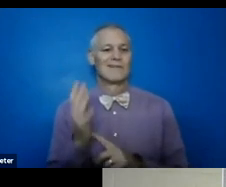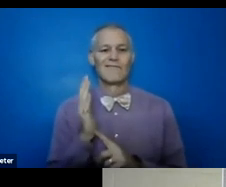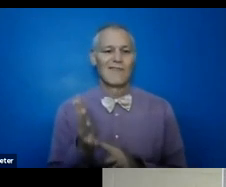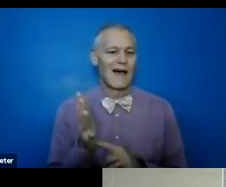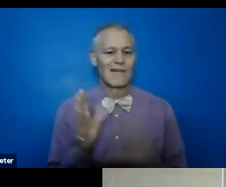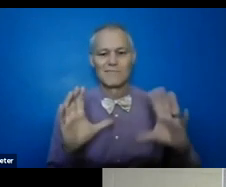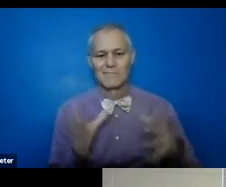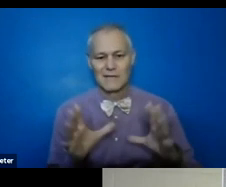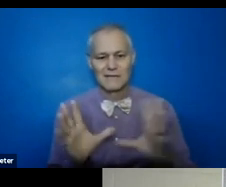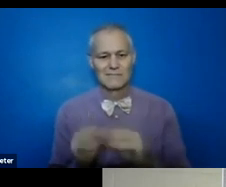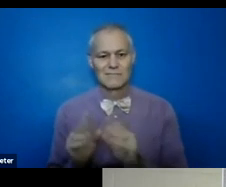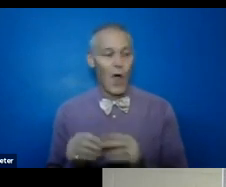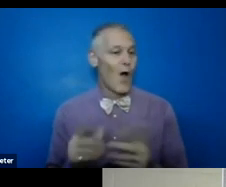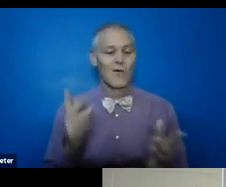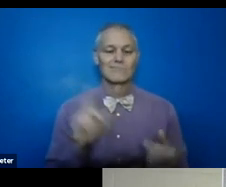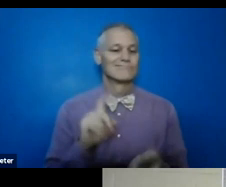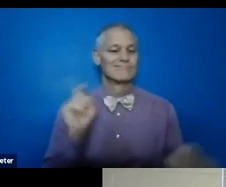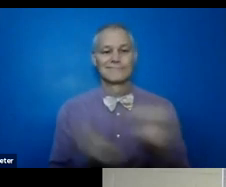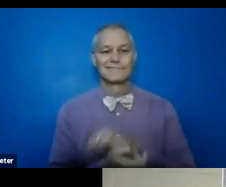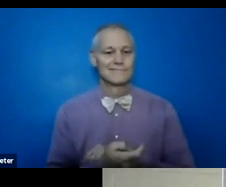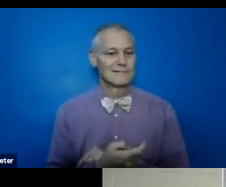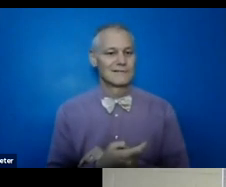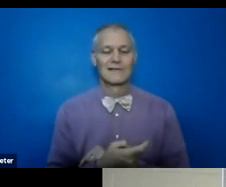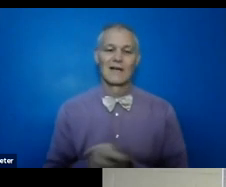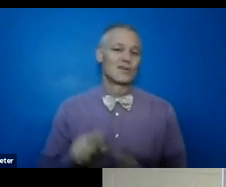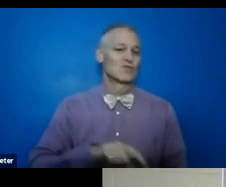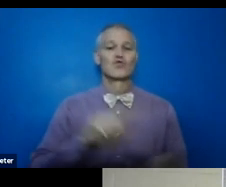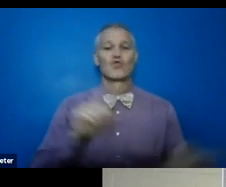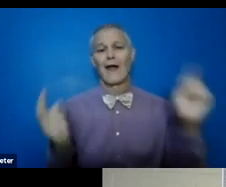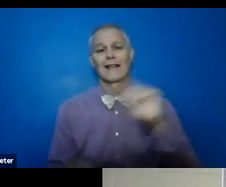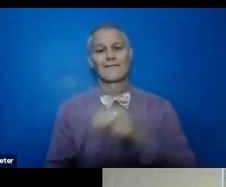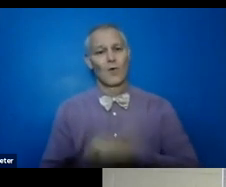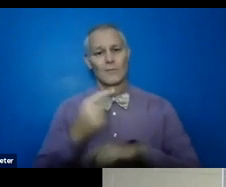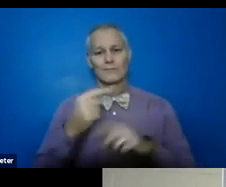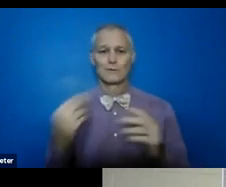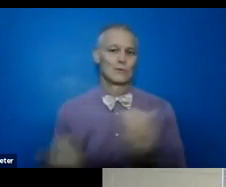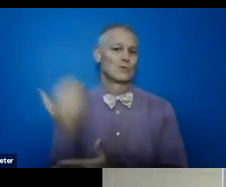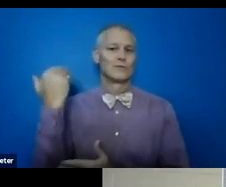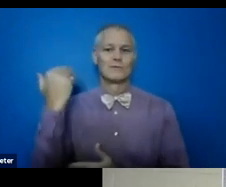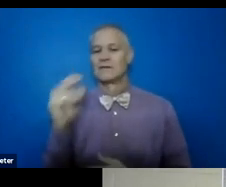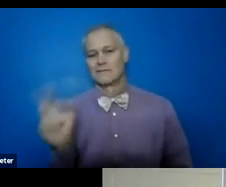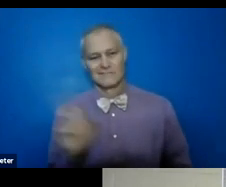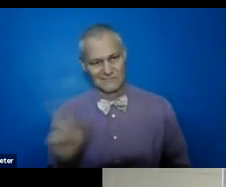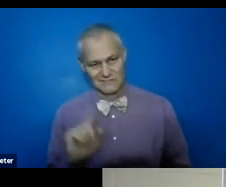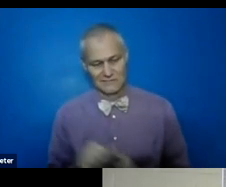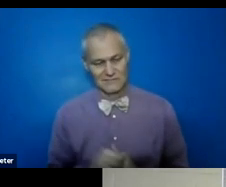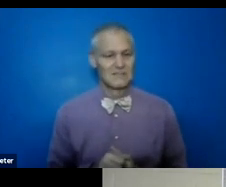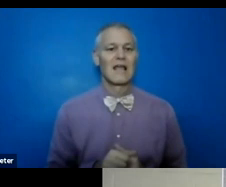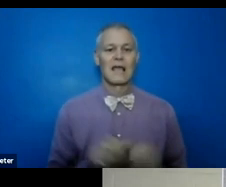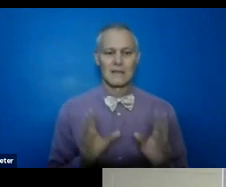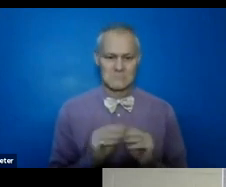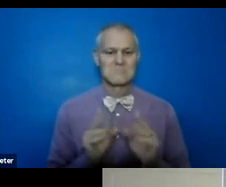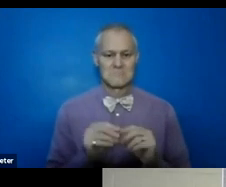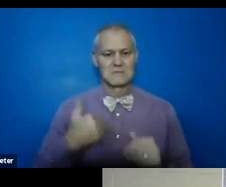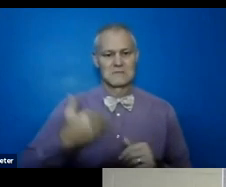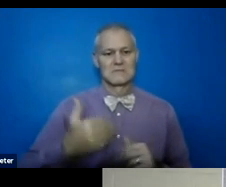sessions, and then automatically you've created completely transformed mindsets among young men. It really needs like as many sessions as